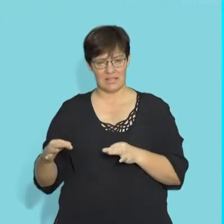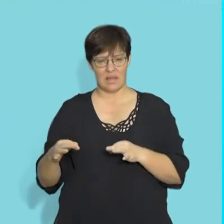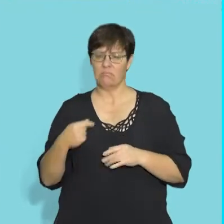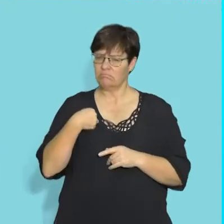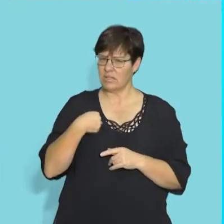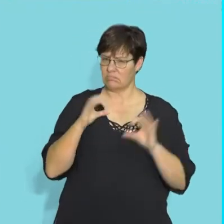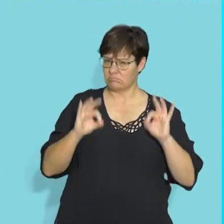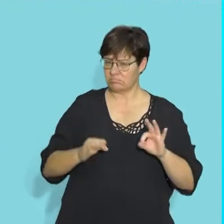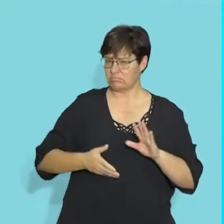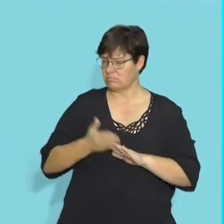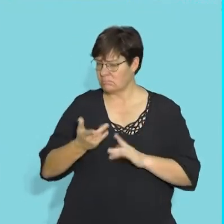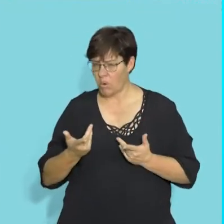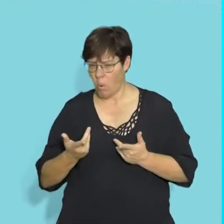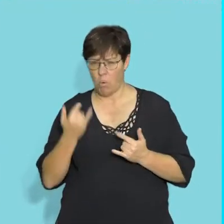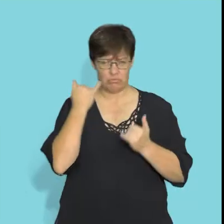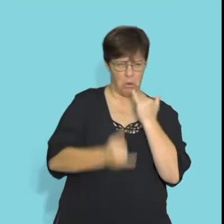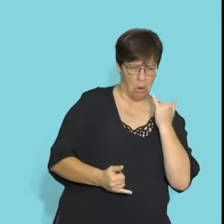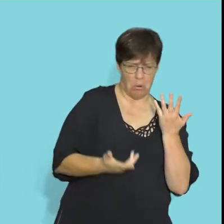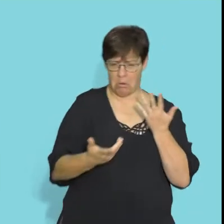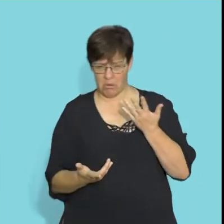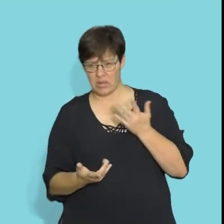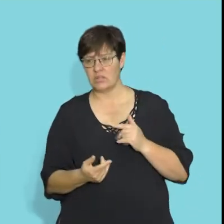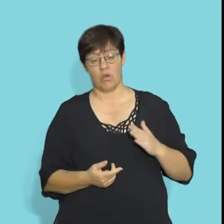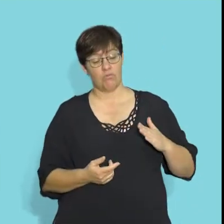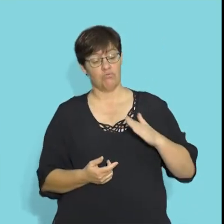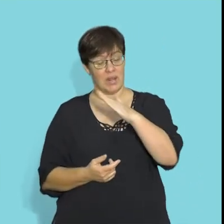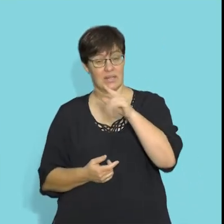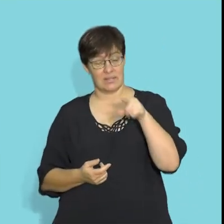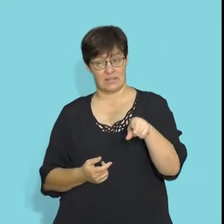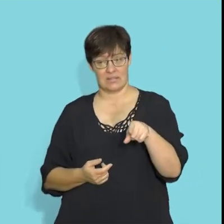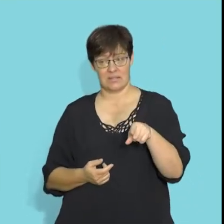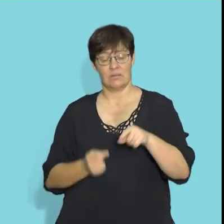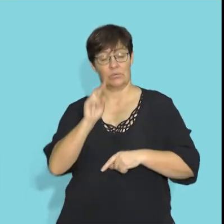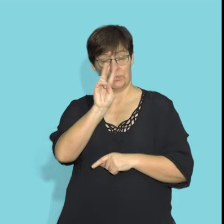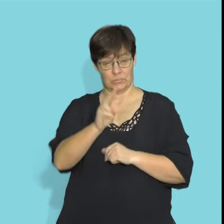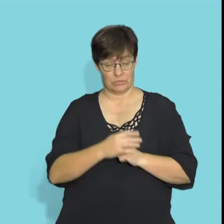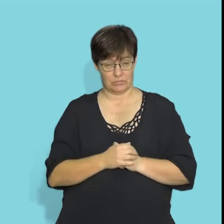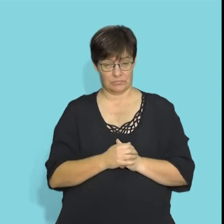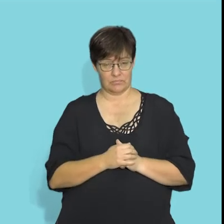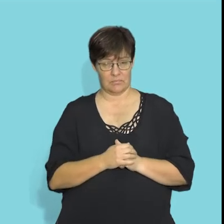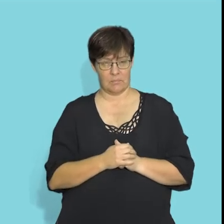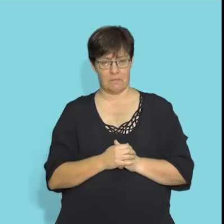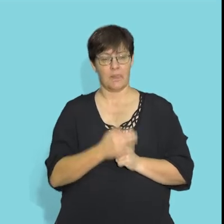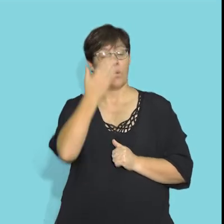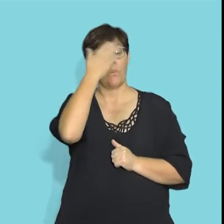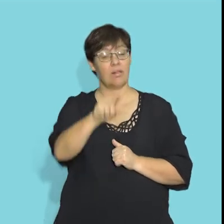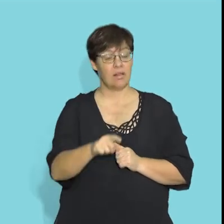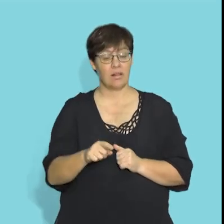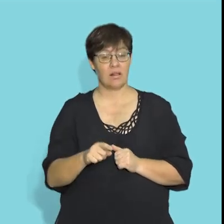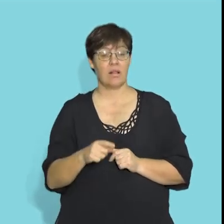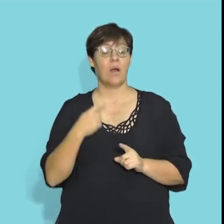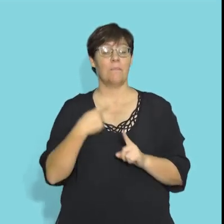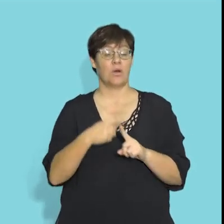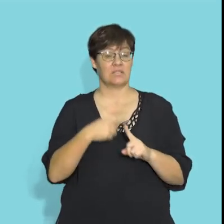I on the right track or not? So the gradient that I ended up with was 2. And what do we know? A